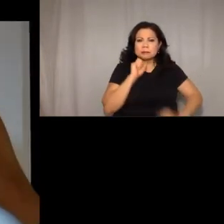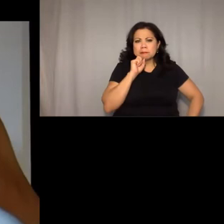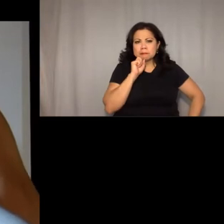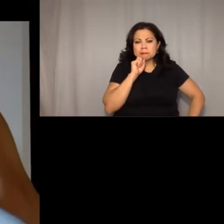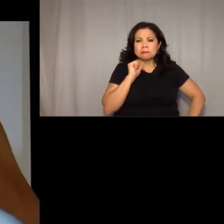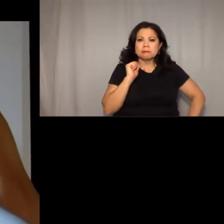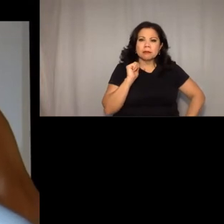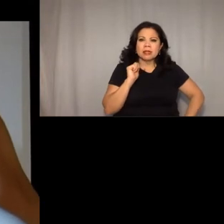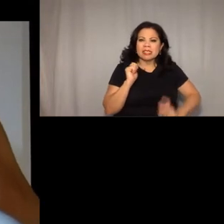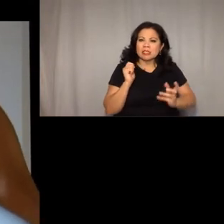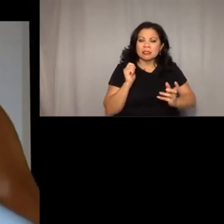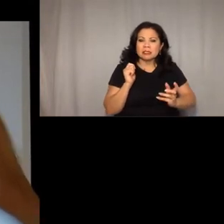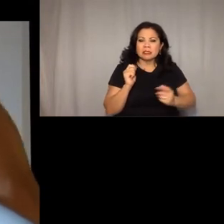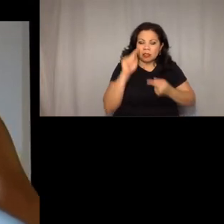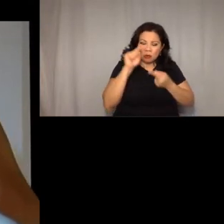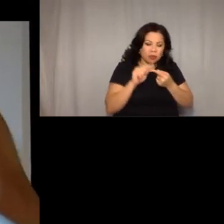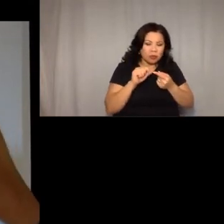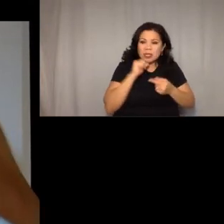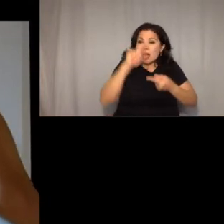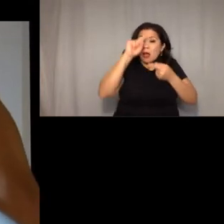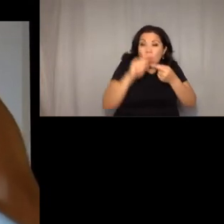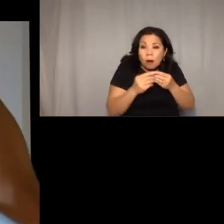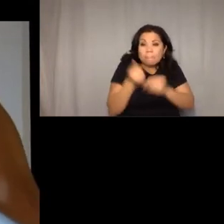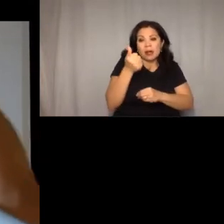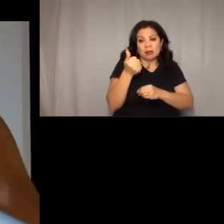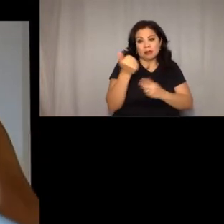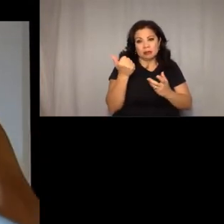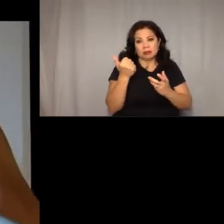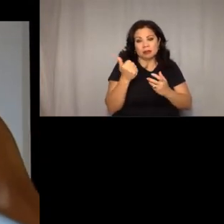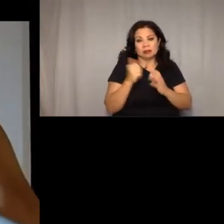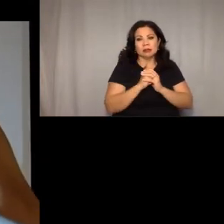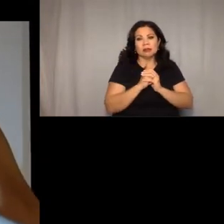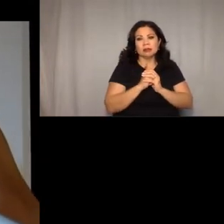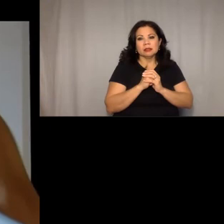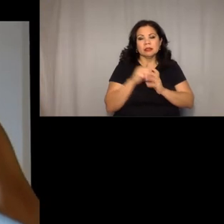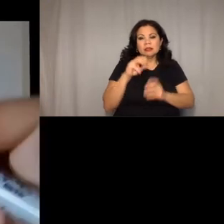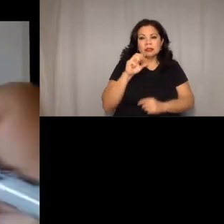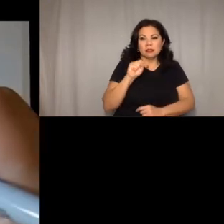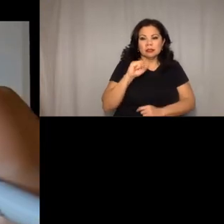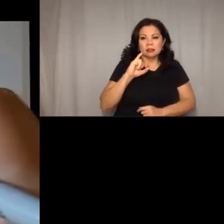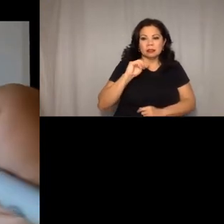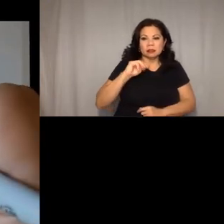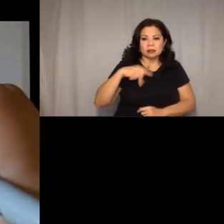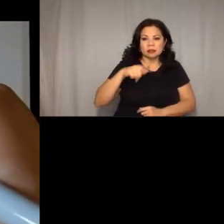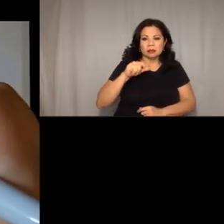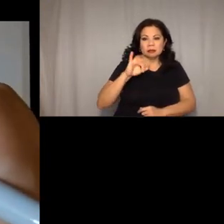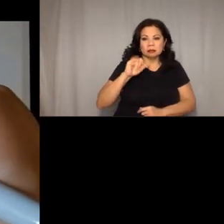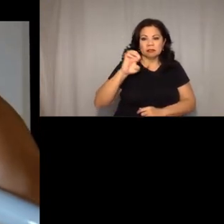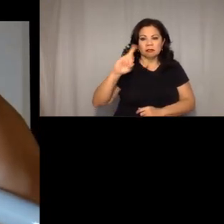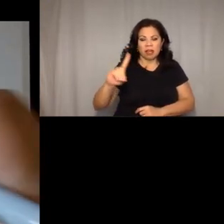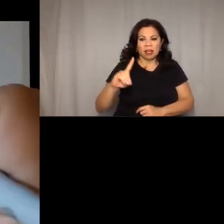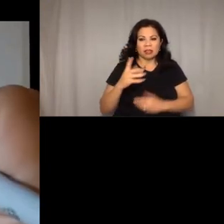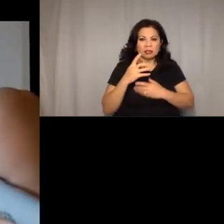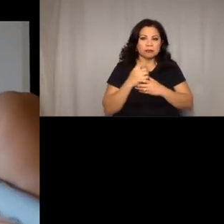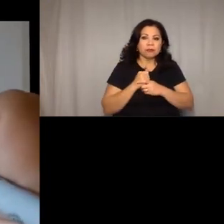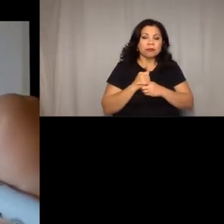But that's only reduced. It's not simplified. So divide by 3,